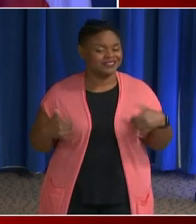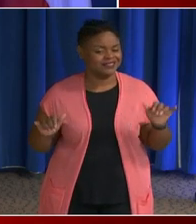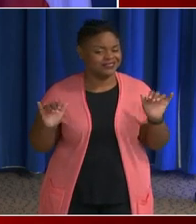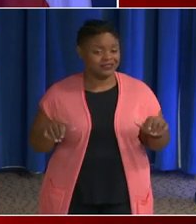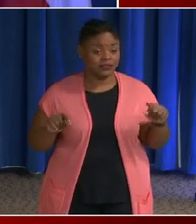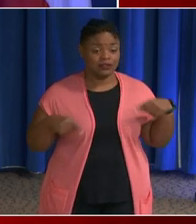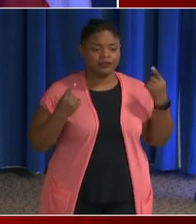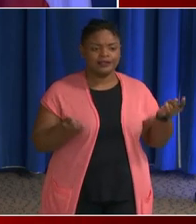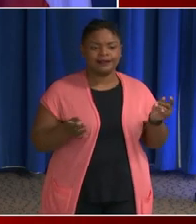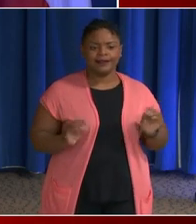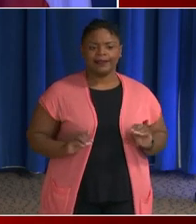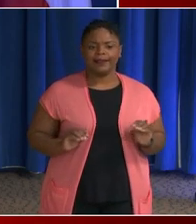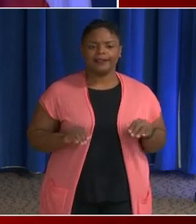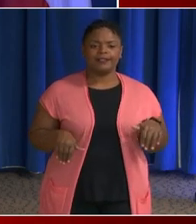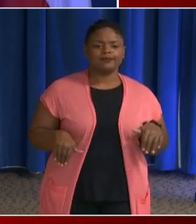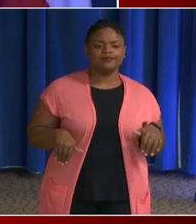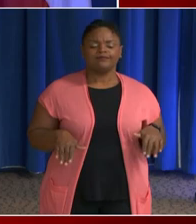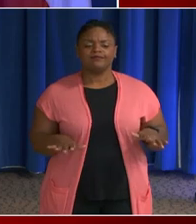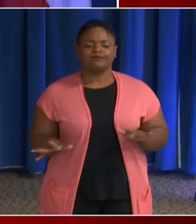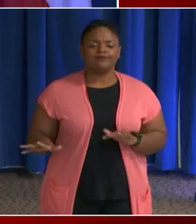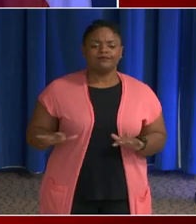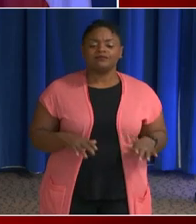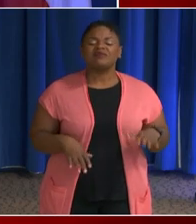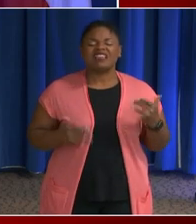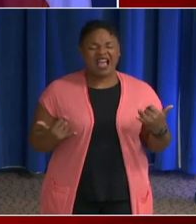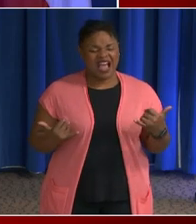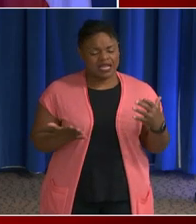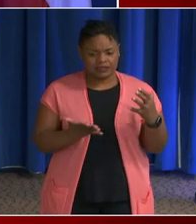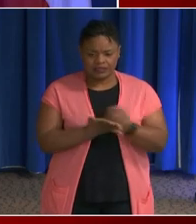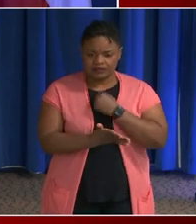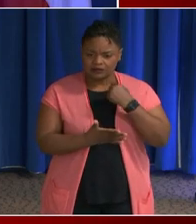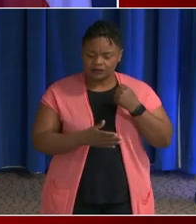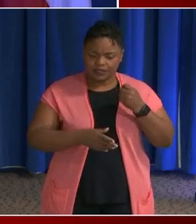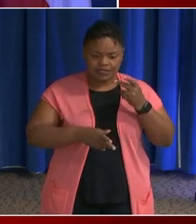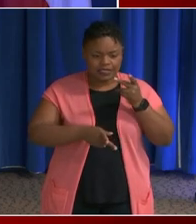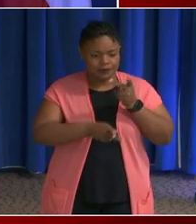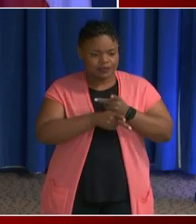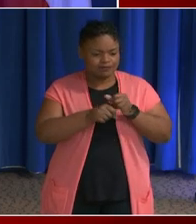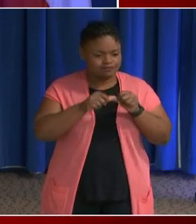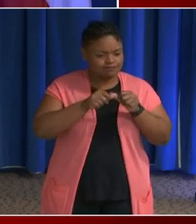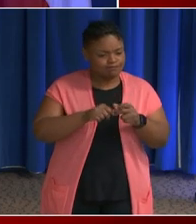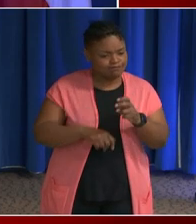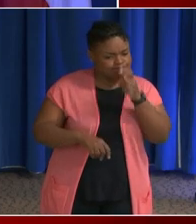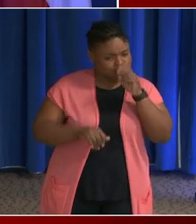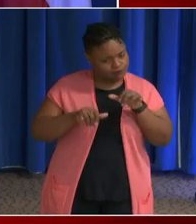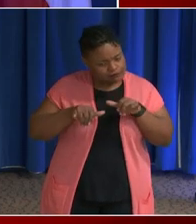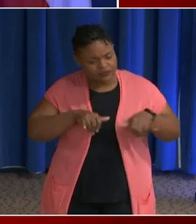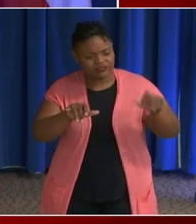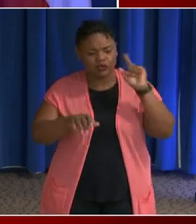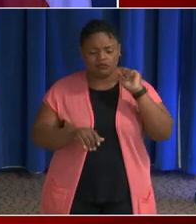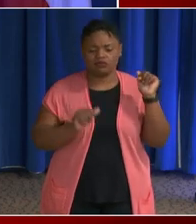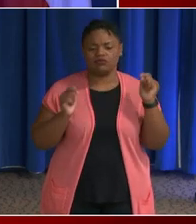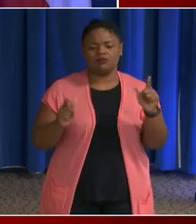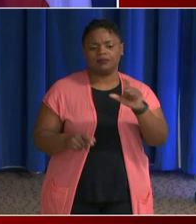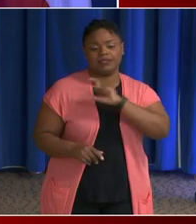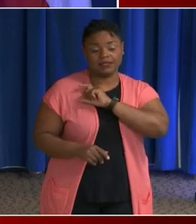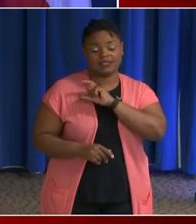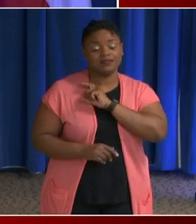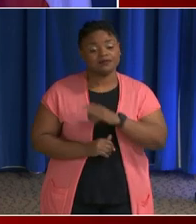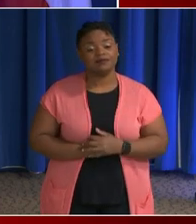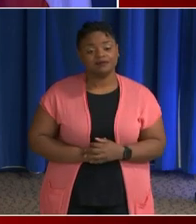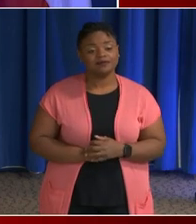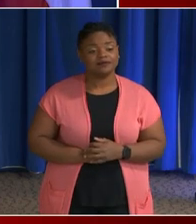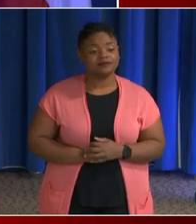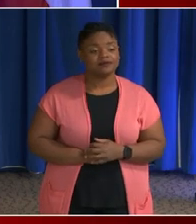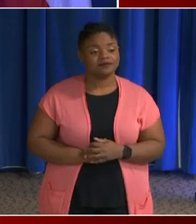way of trying to maintain rigorous standards for police officers. And